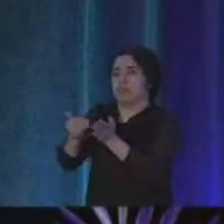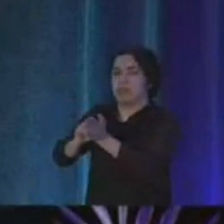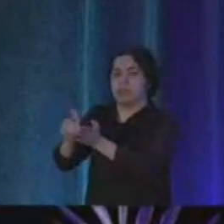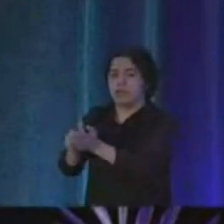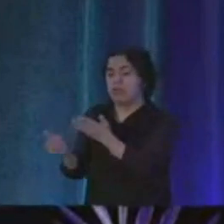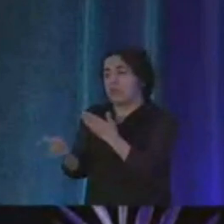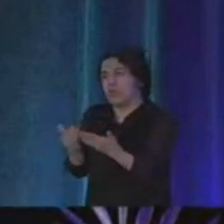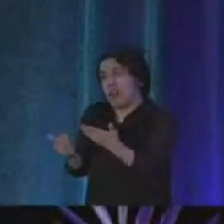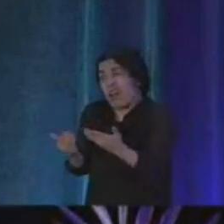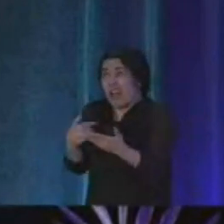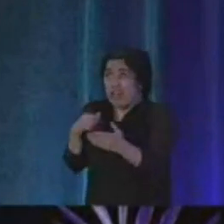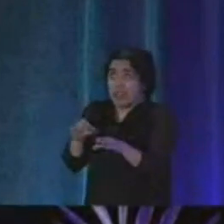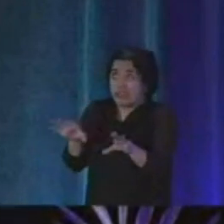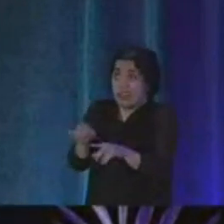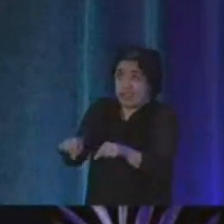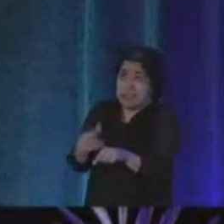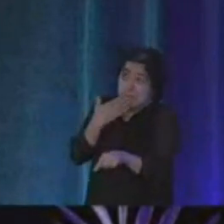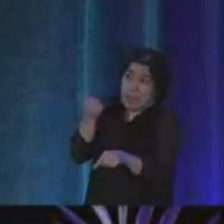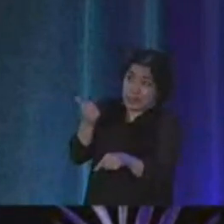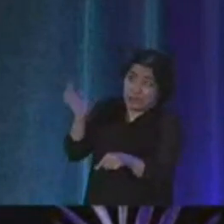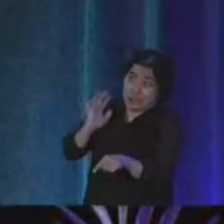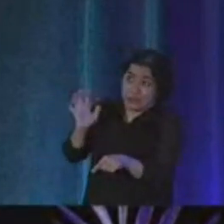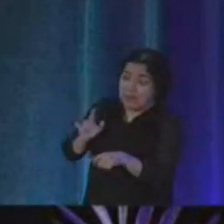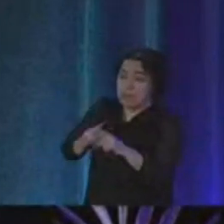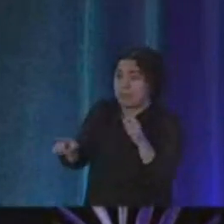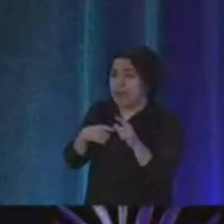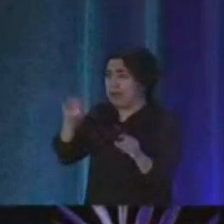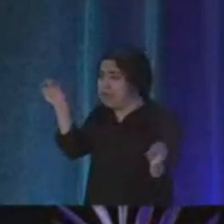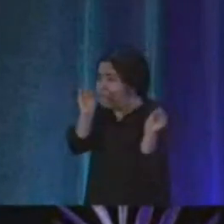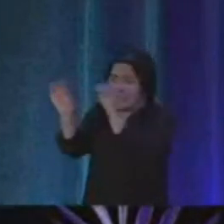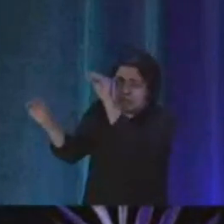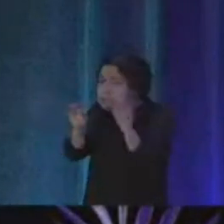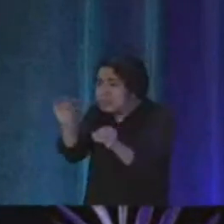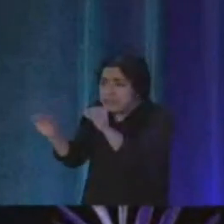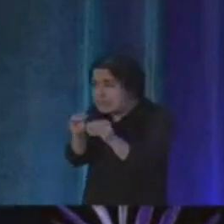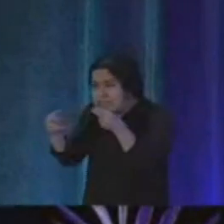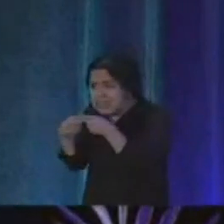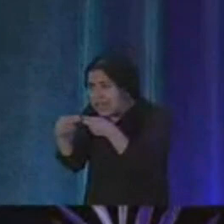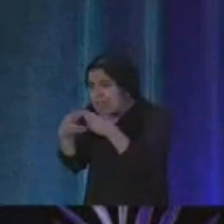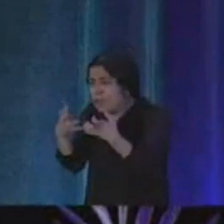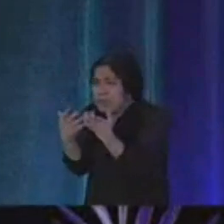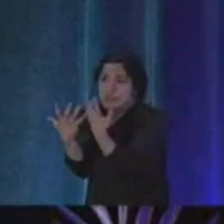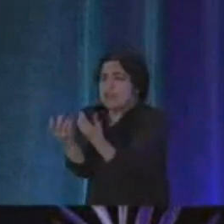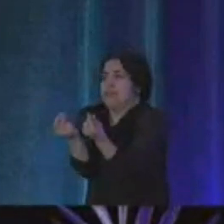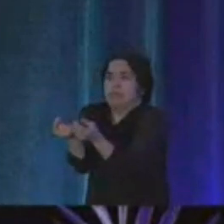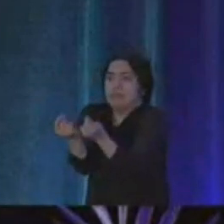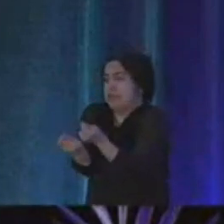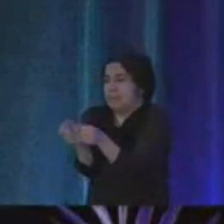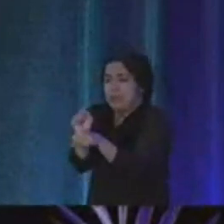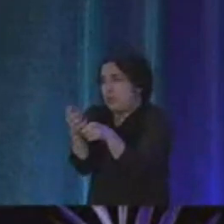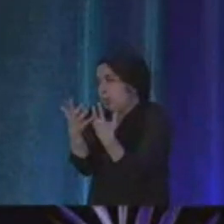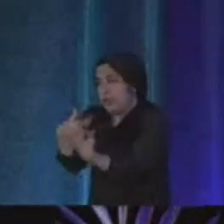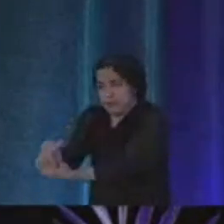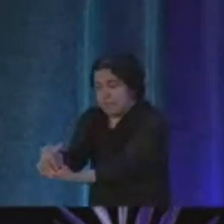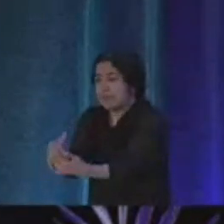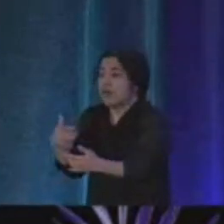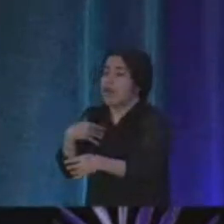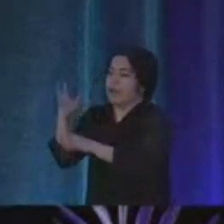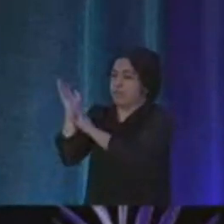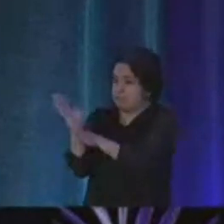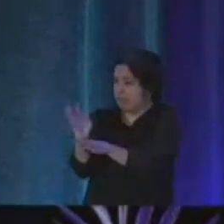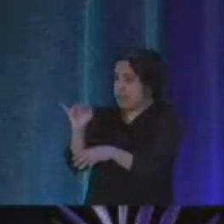probably could have done this better, but as I was putting together this slide, it was like, make it work. I have an imported style